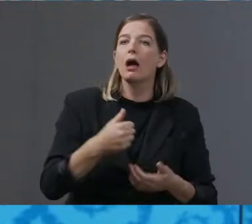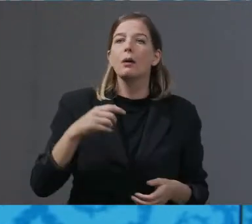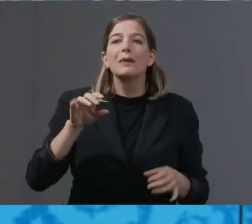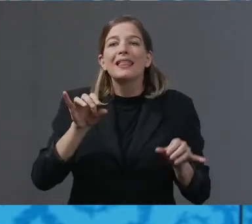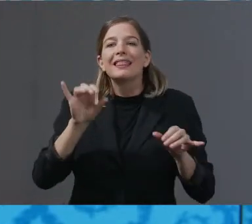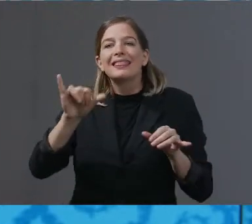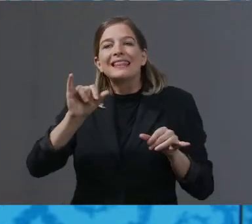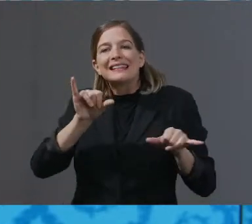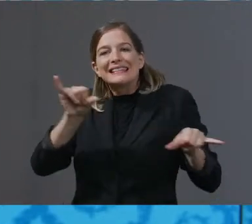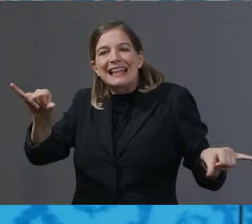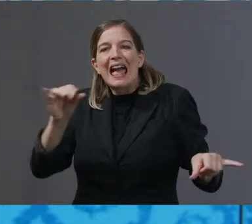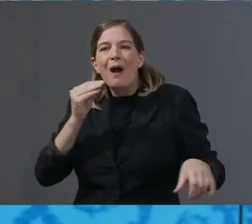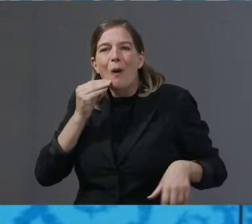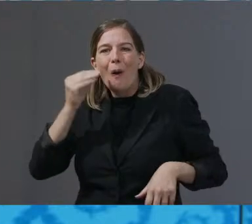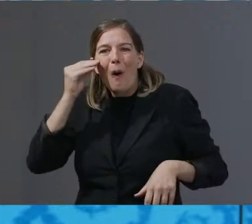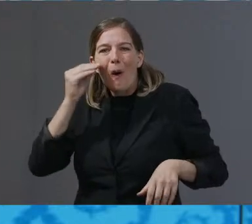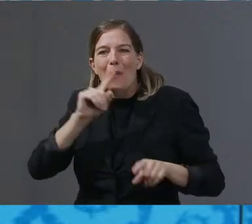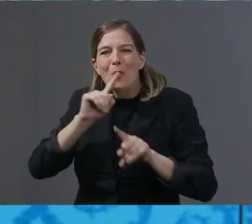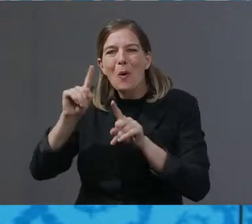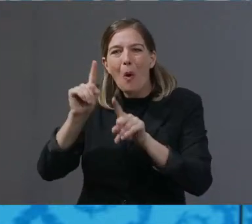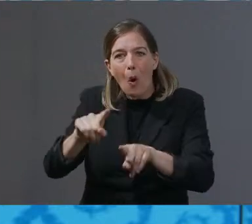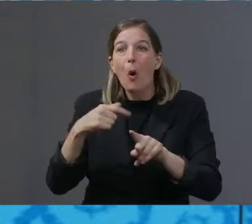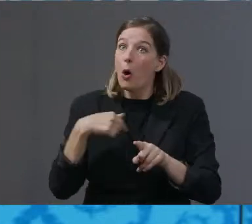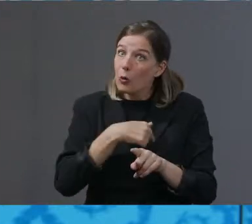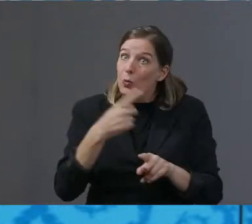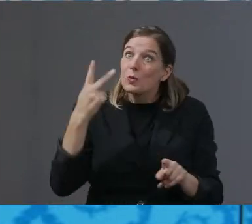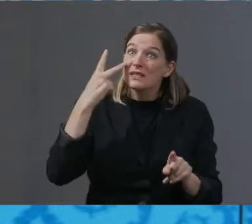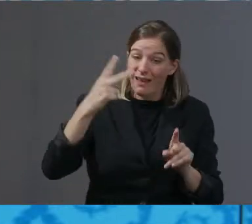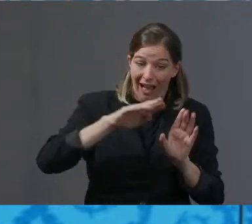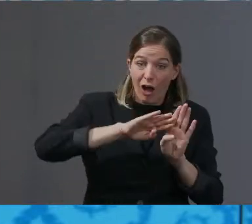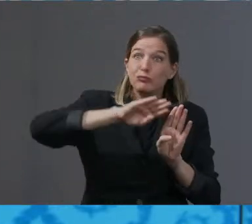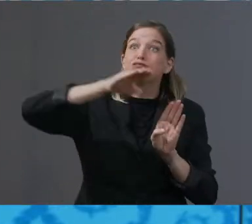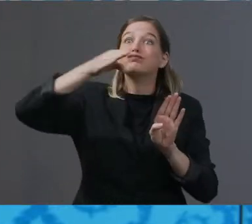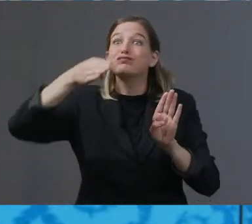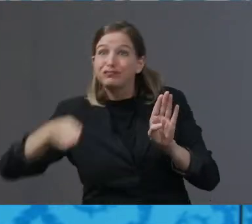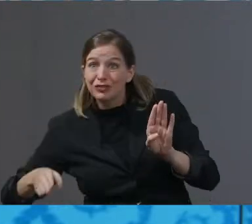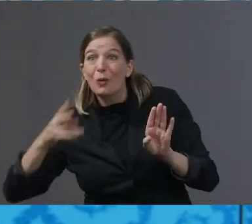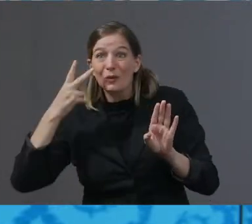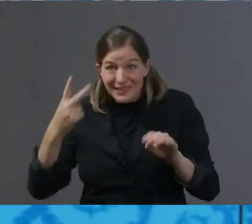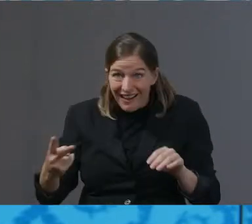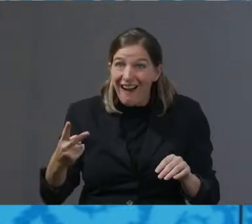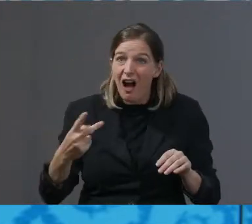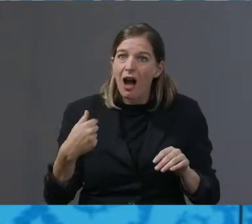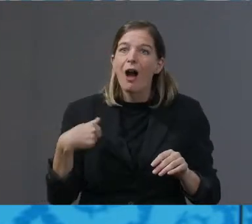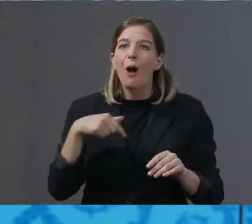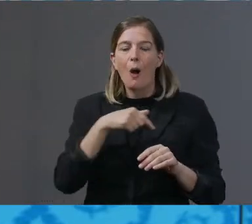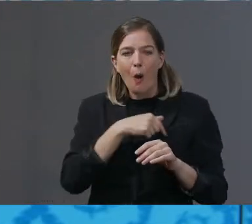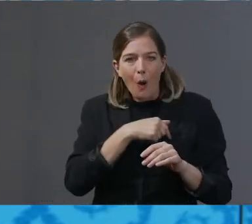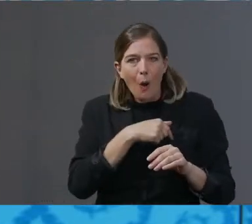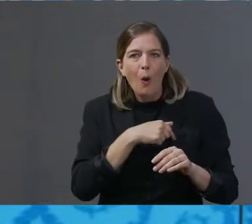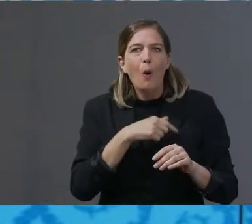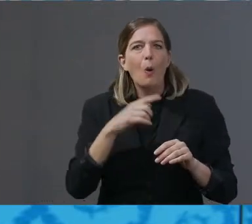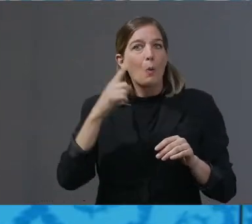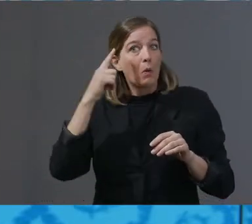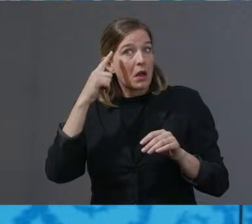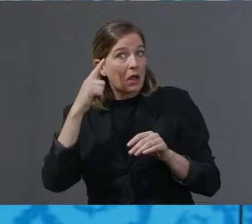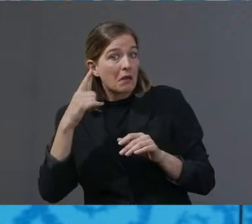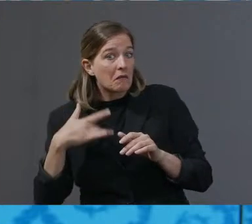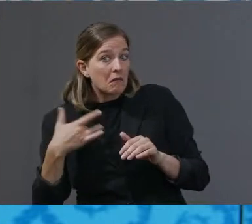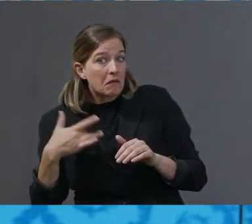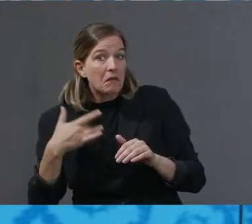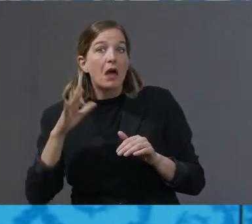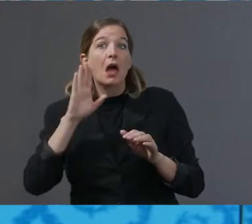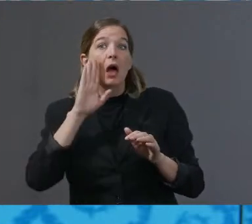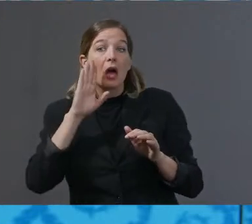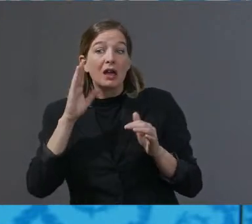rate was. There was an expectation that would increase. What we're seeing today